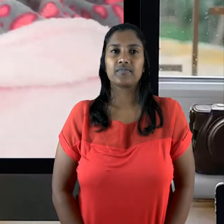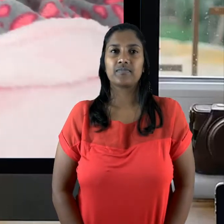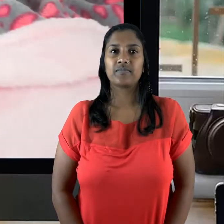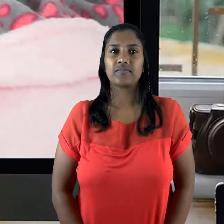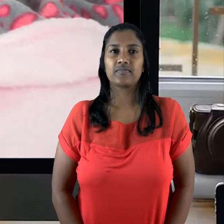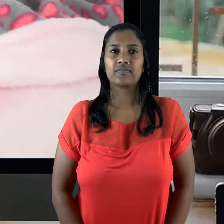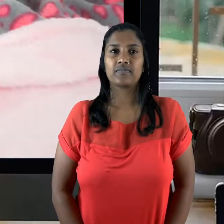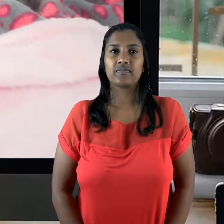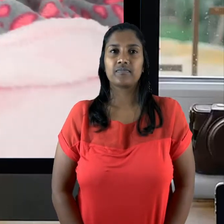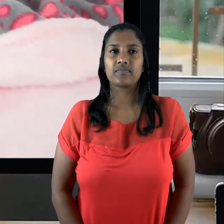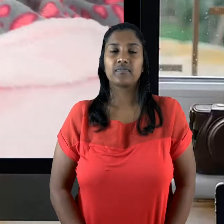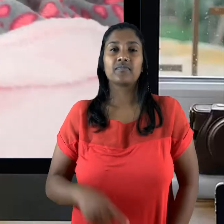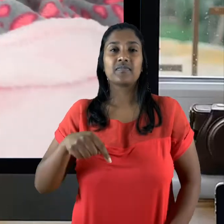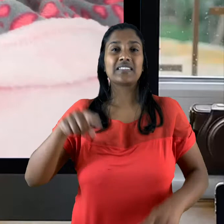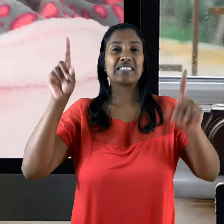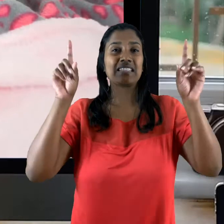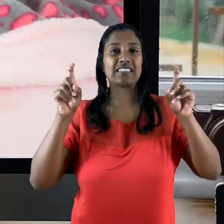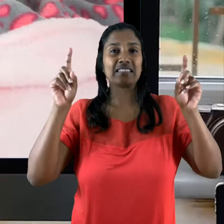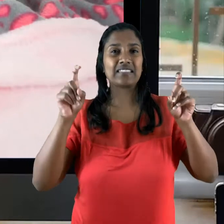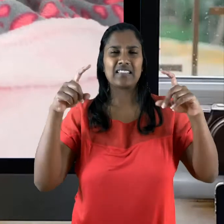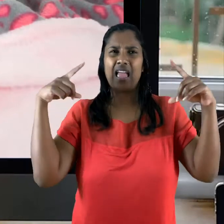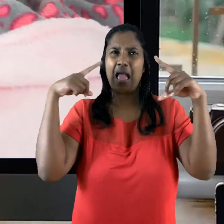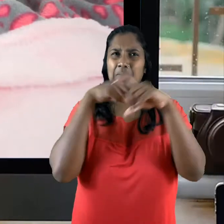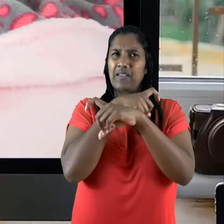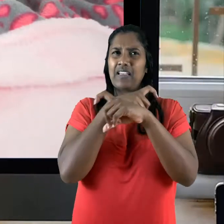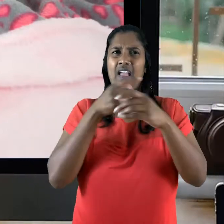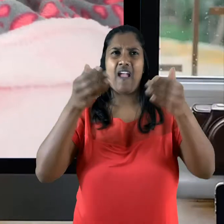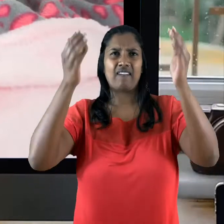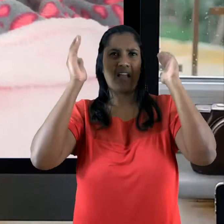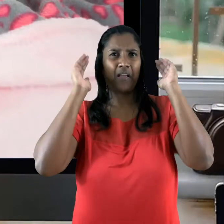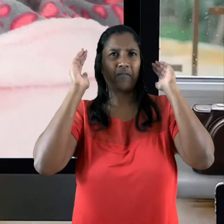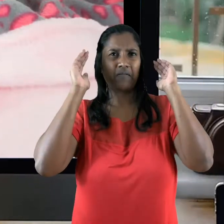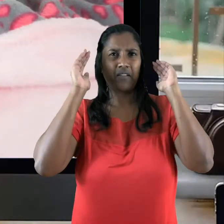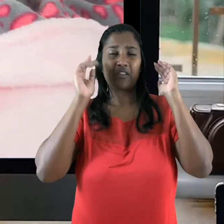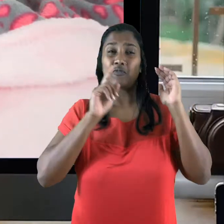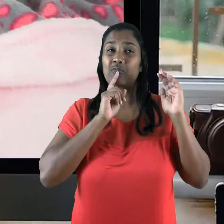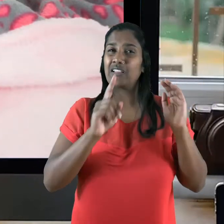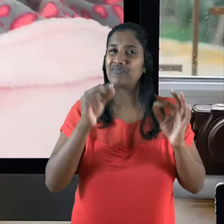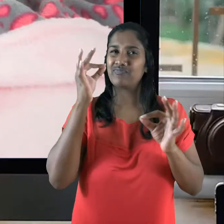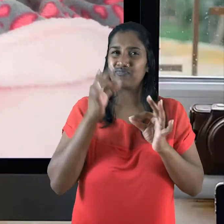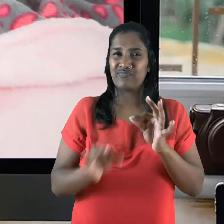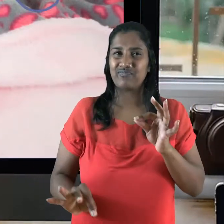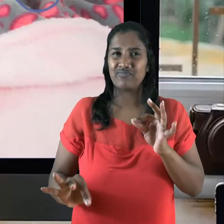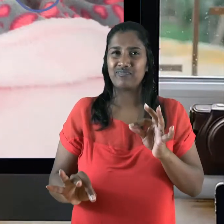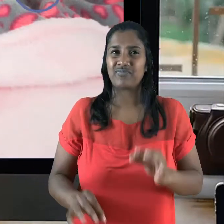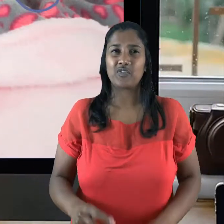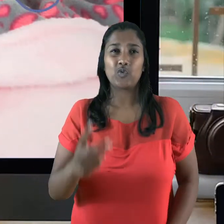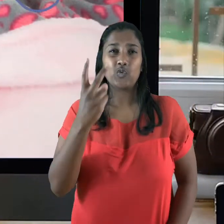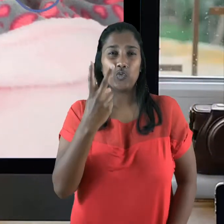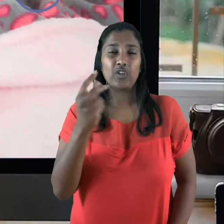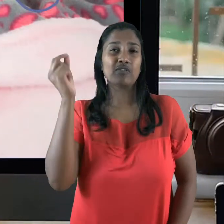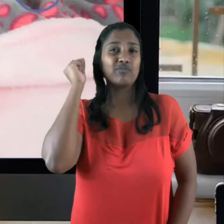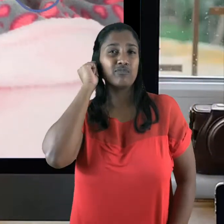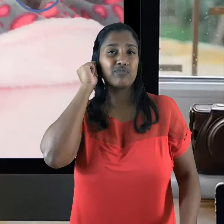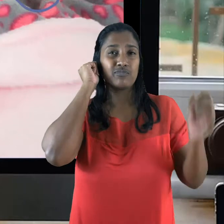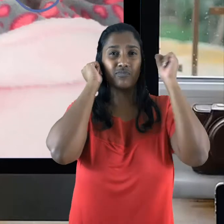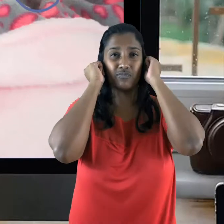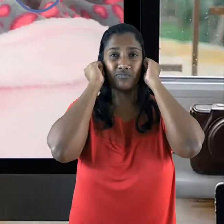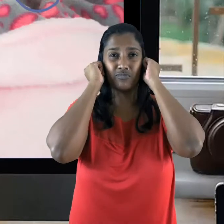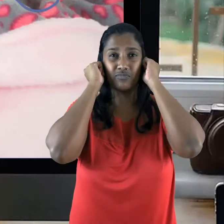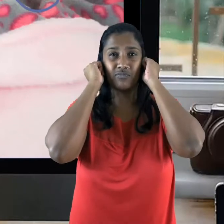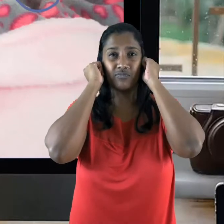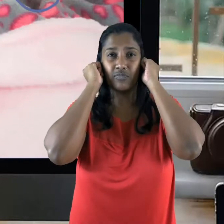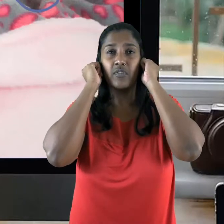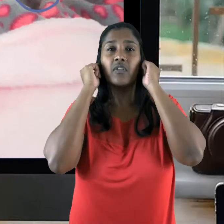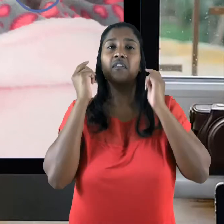To set up the ABR test, it looks a little confusing, but it's actually just 2 earphones placed in each of the baby's ears. There are also usually